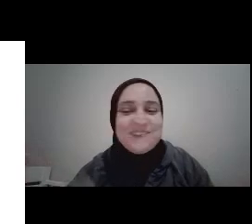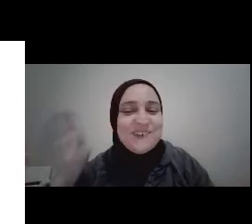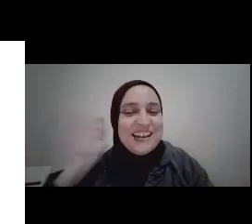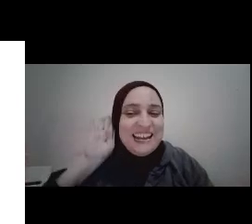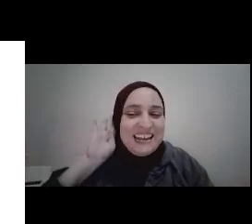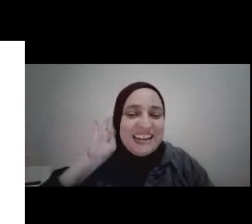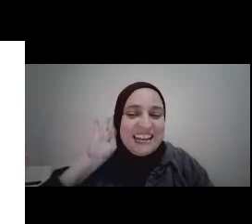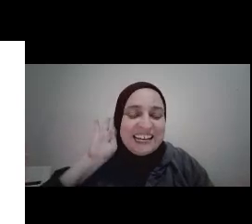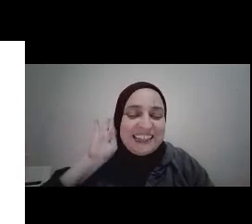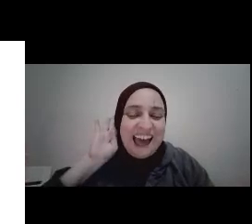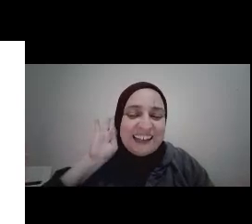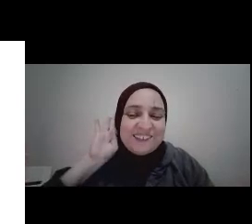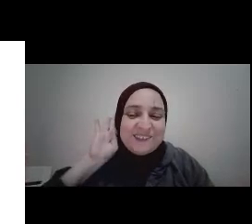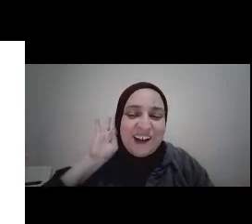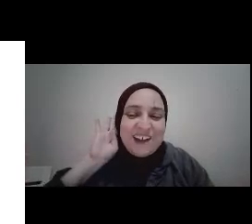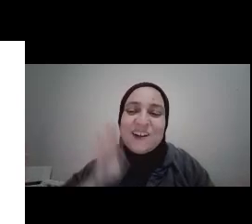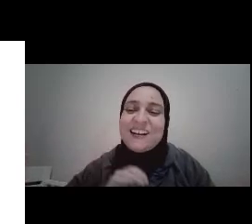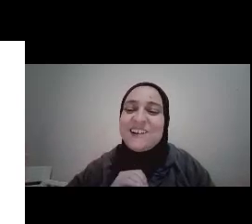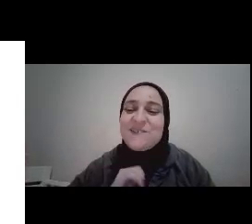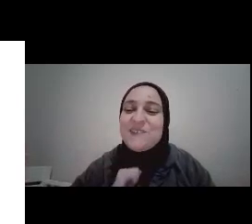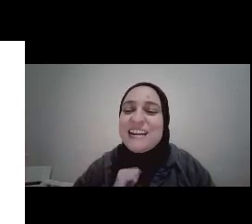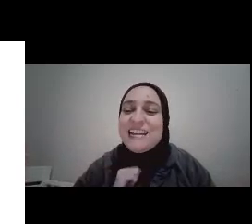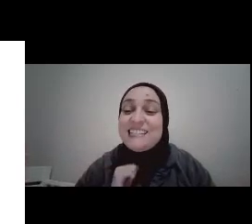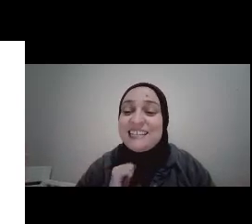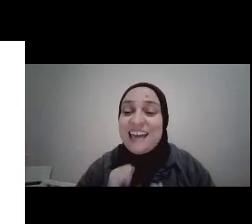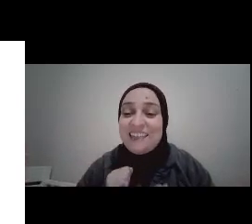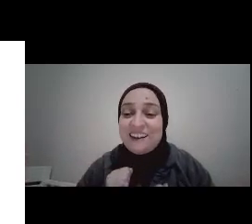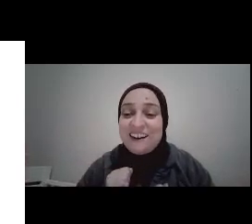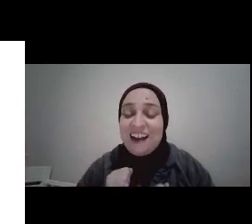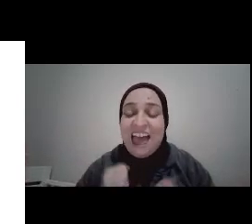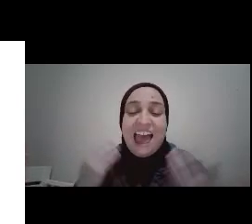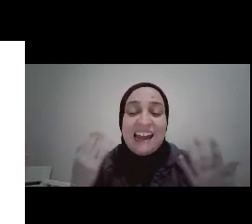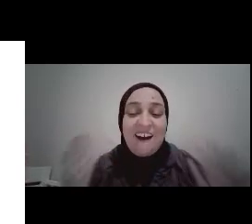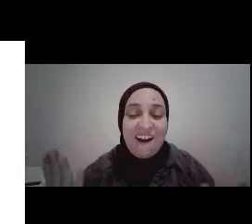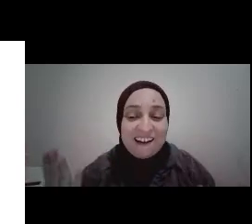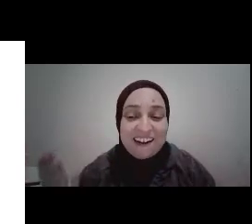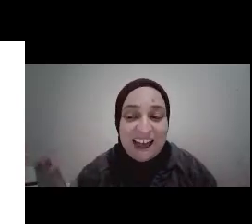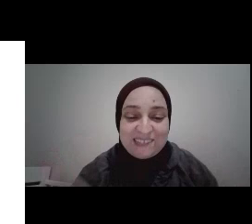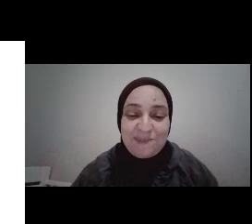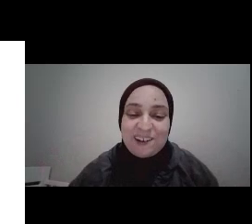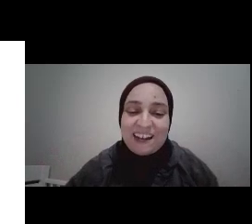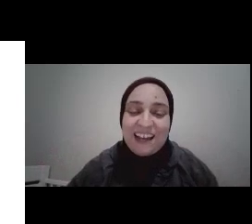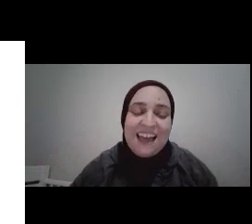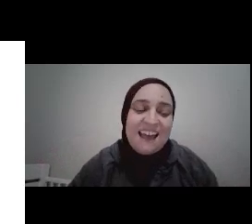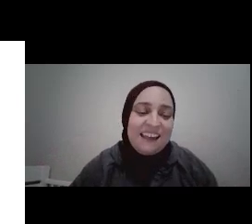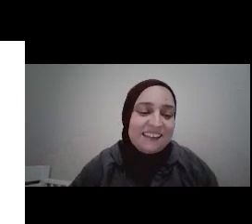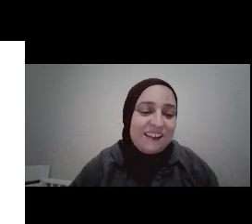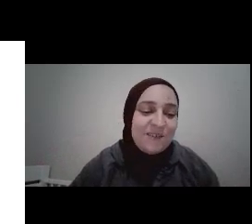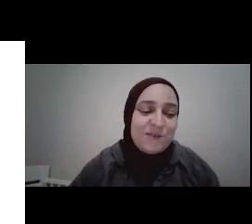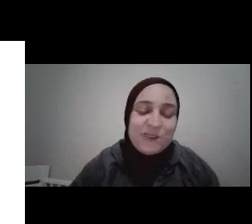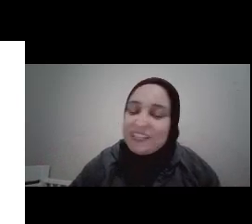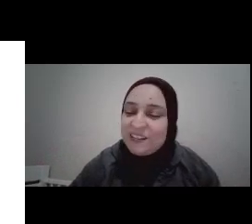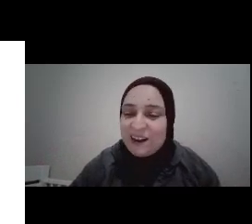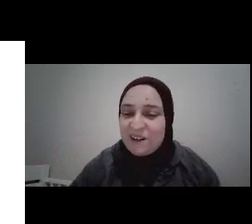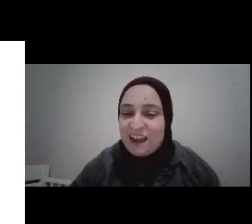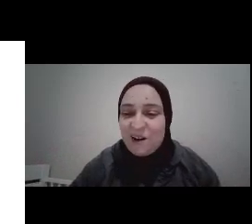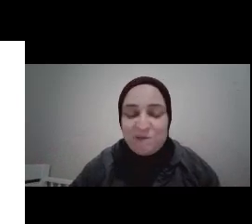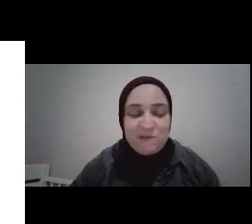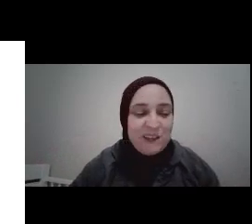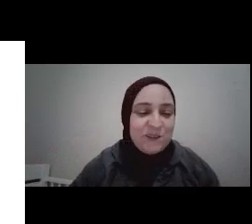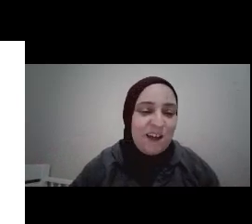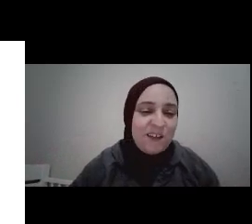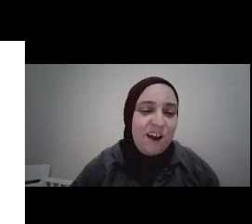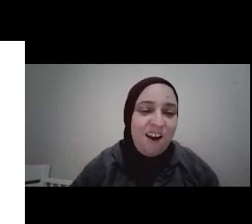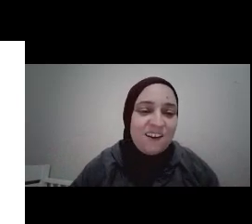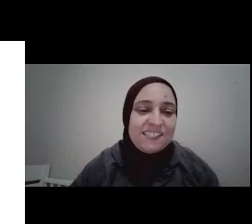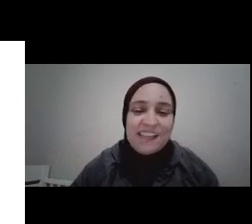we read. That's right. We're going to read together. And our next book is a really great one. I hope